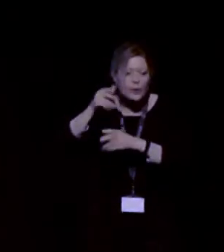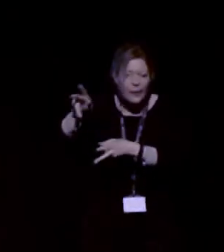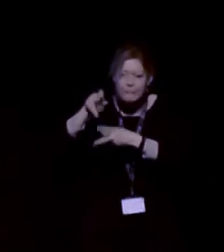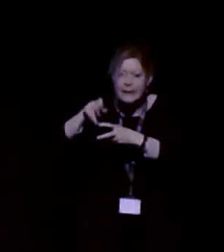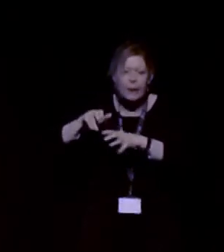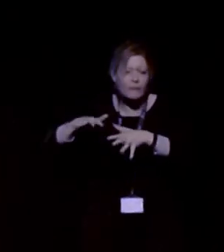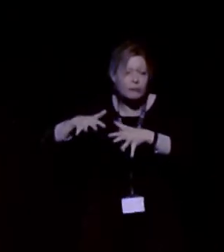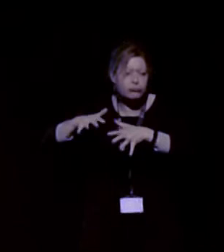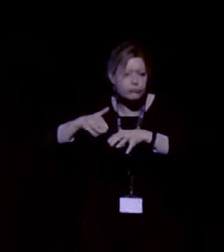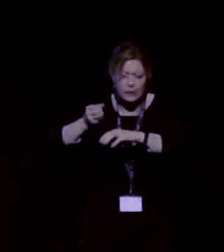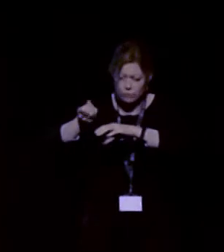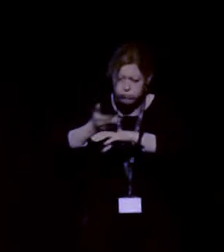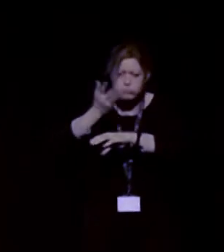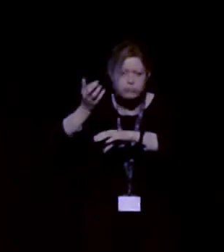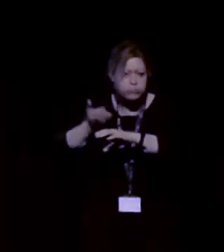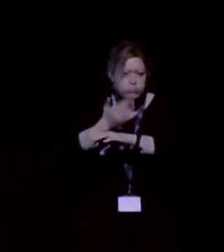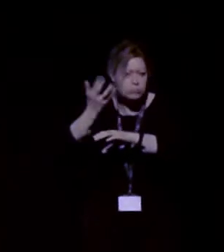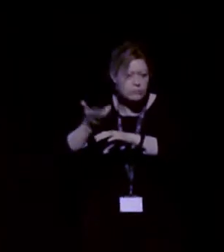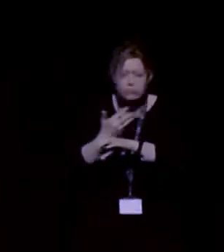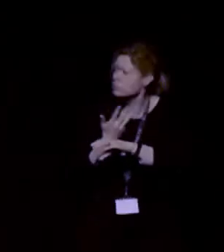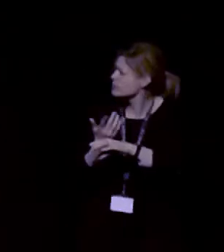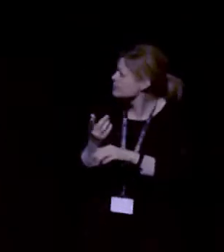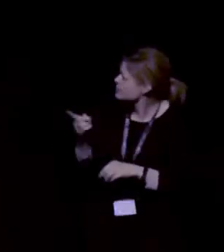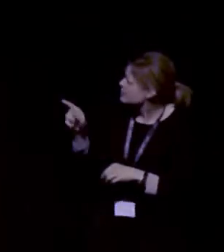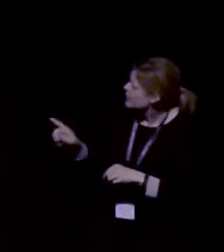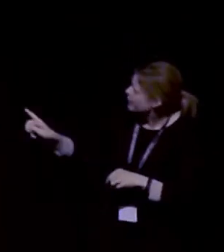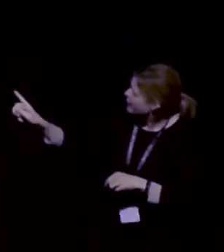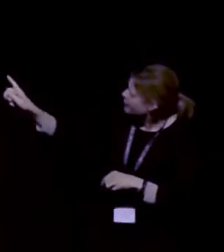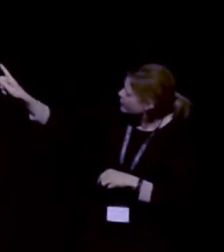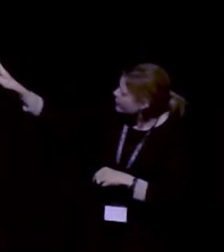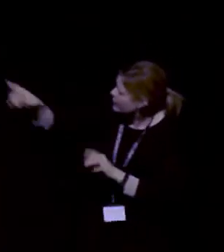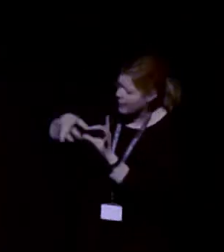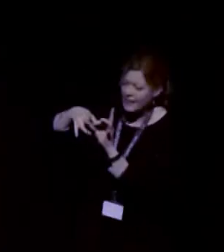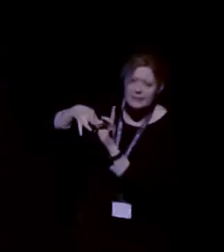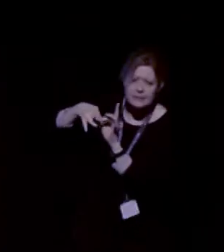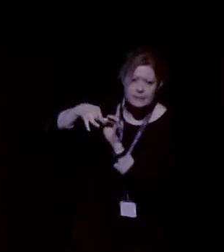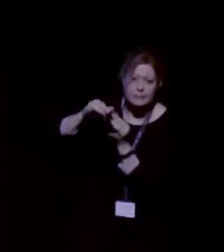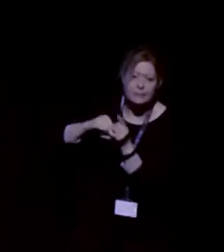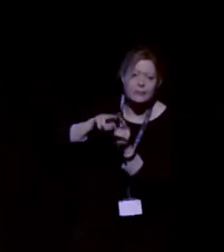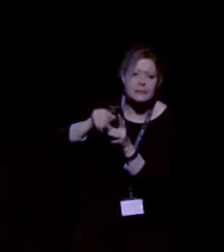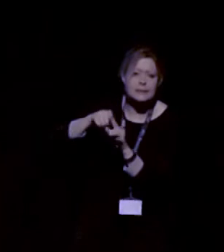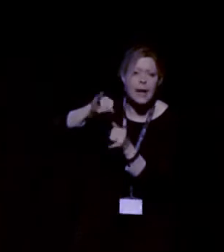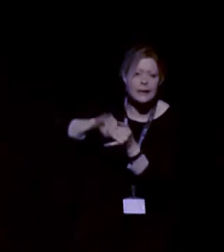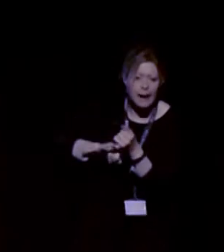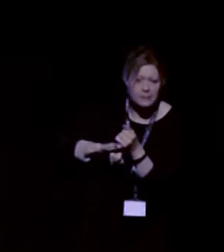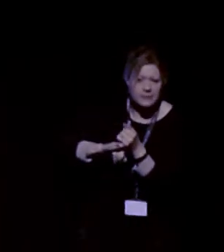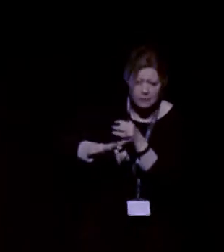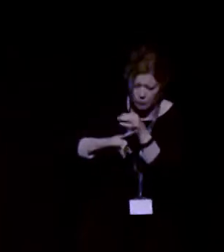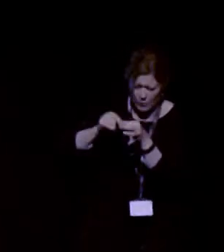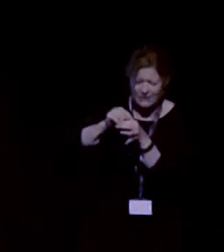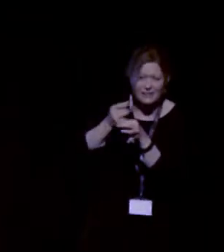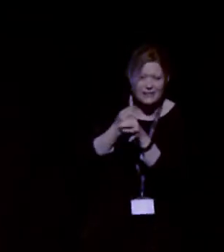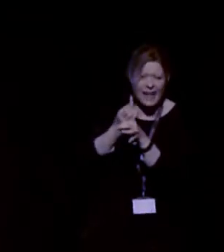vibrations. And here we have a synapse between that hair cell and the neuron. And these are